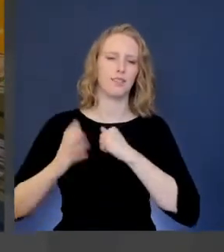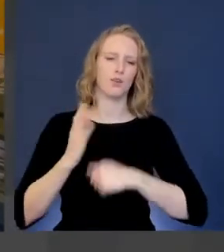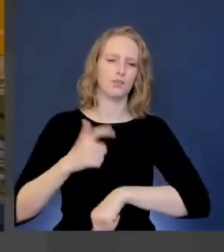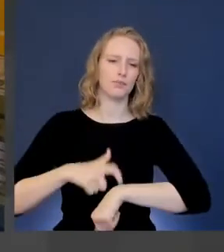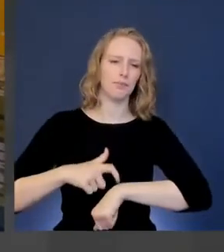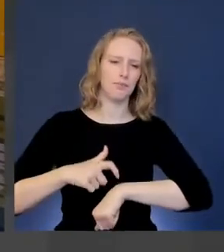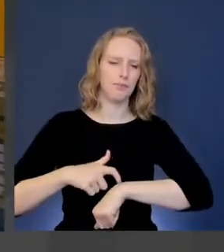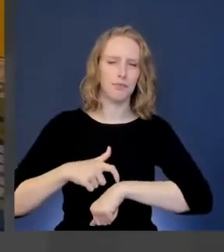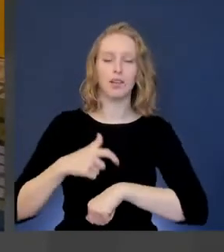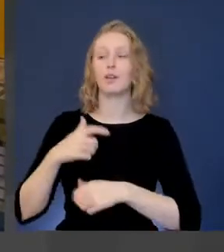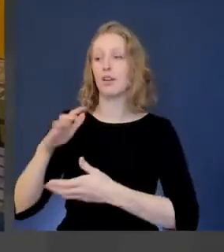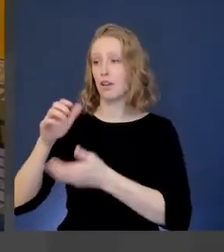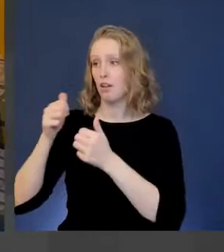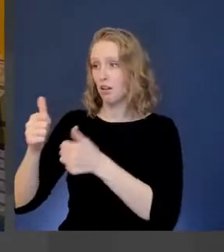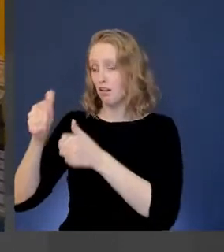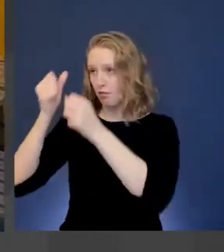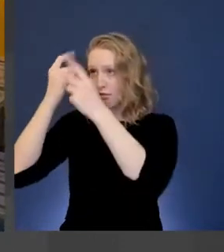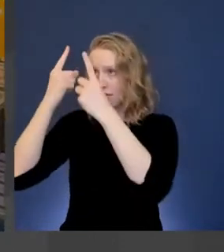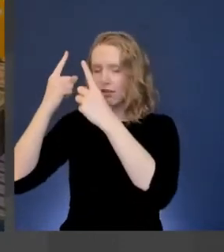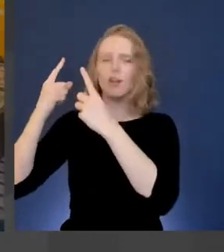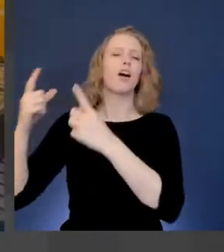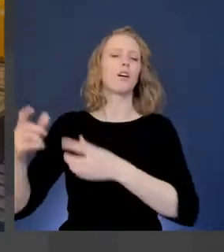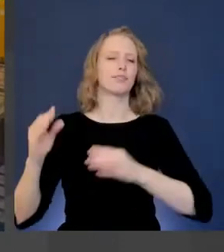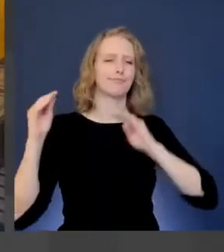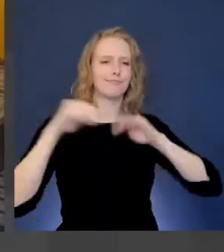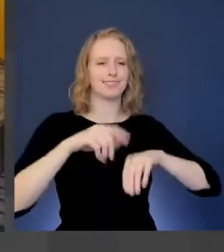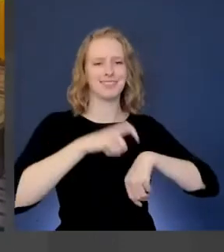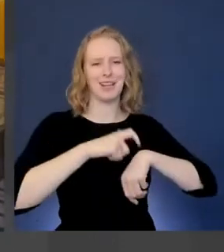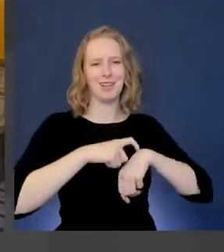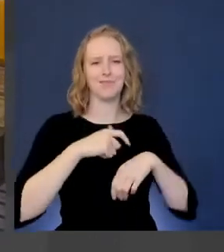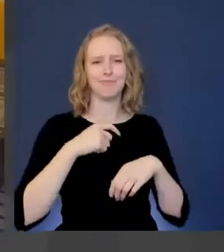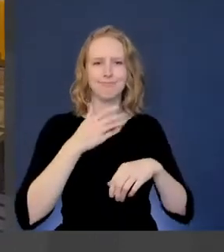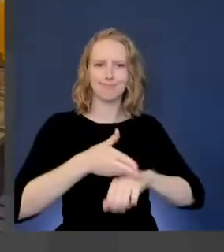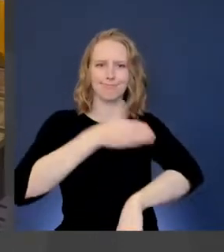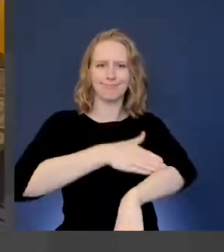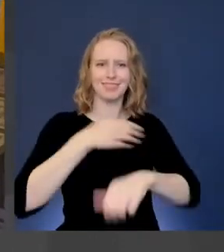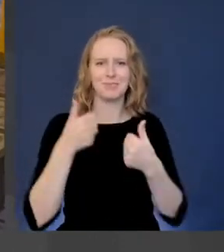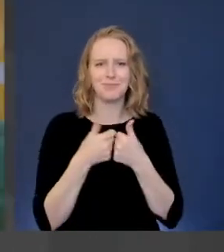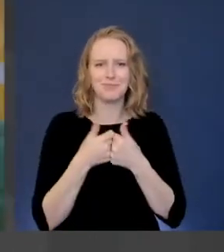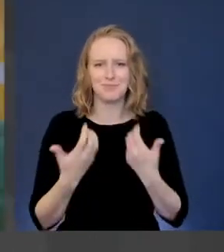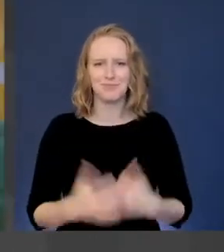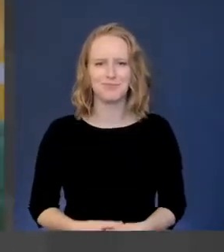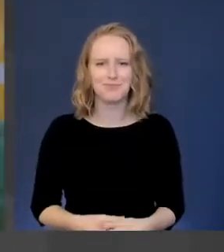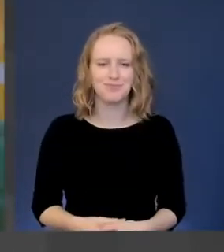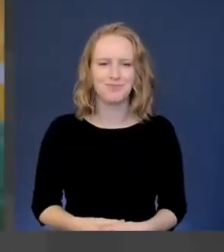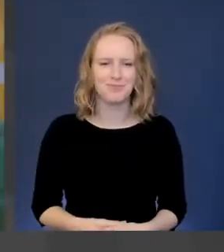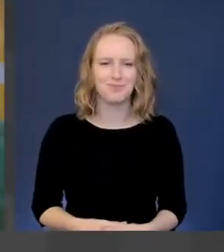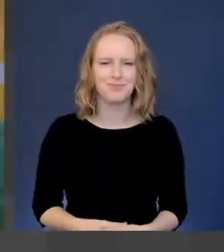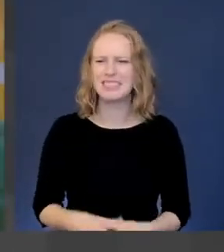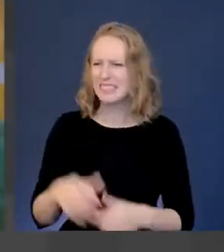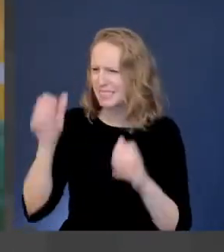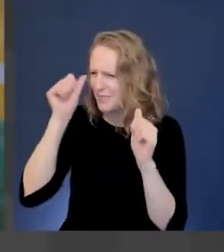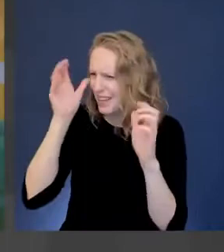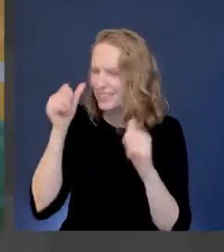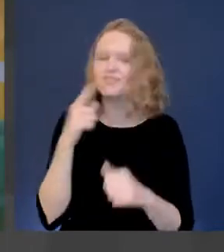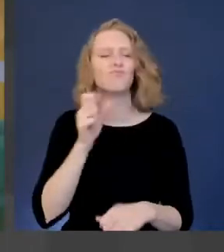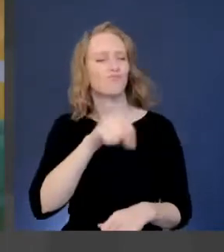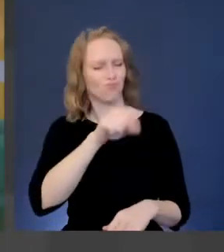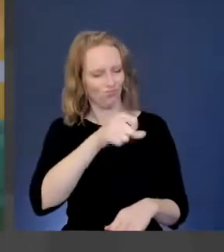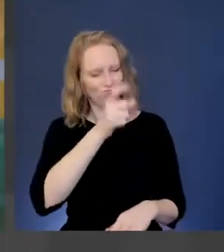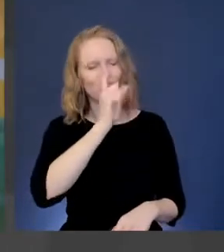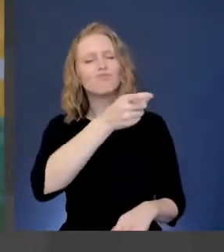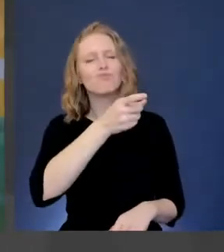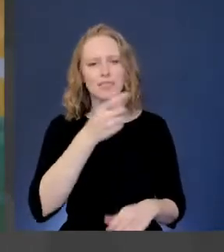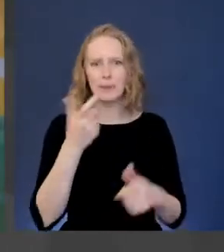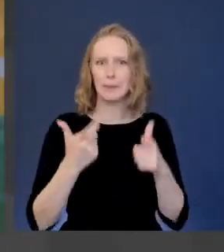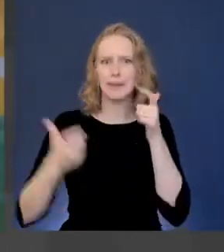can use, of course, to make the game better. That's so amazing. Yeah, it truly is. And I mean, this is like the biggest update we ever done, and we couldn't have done it